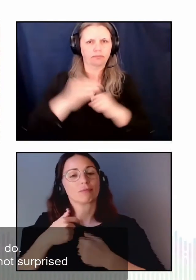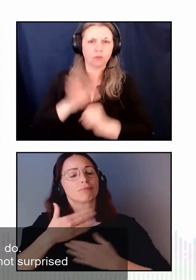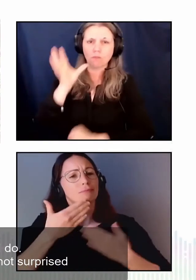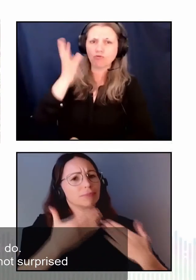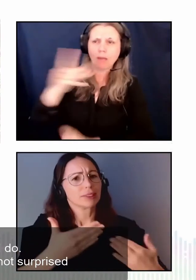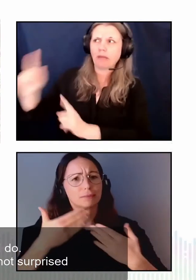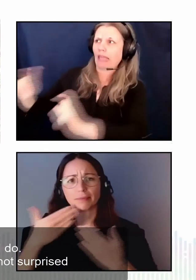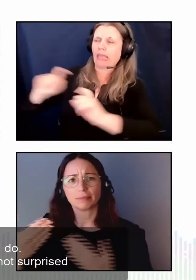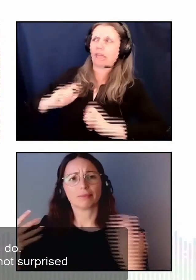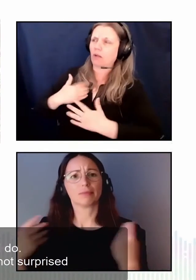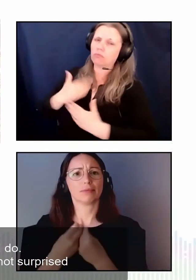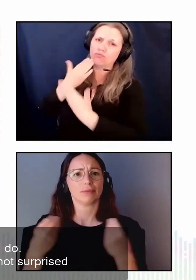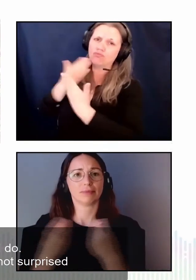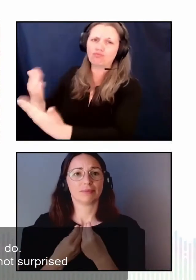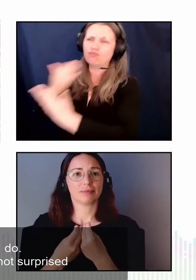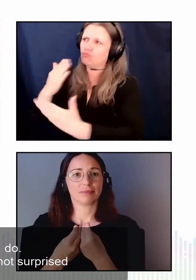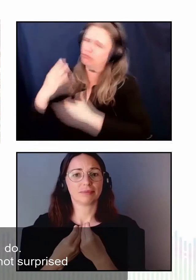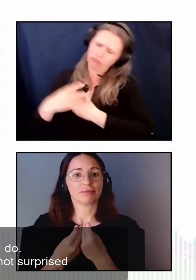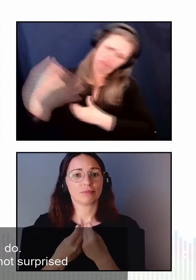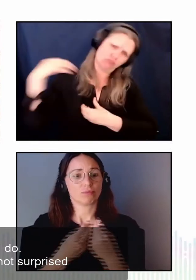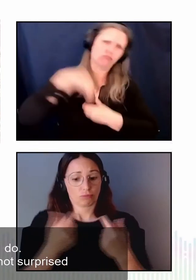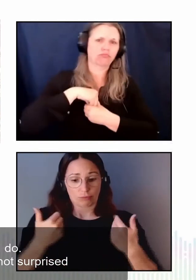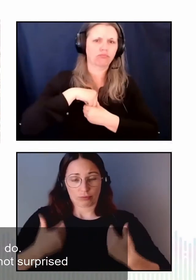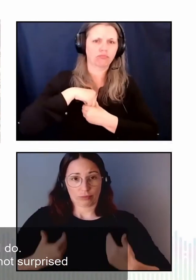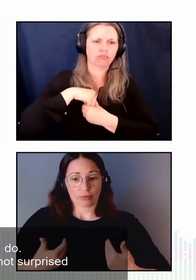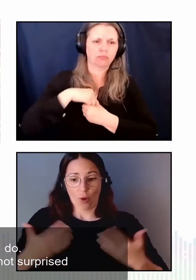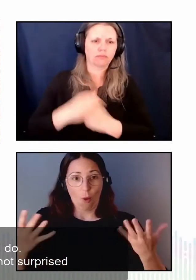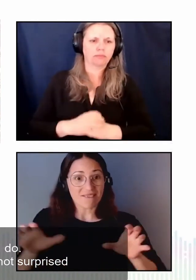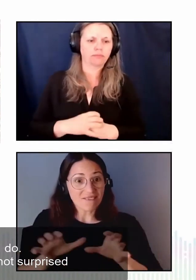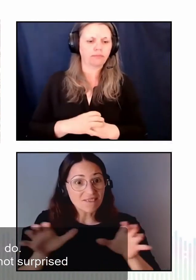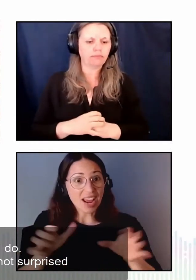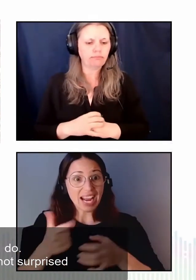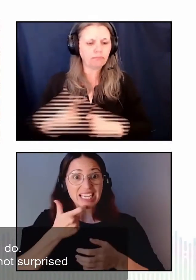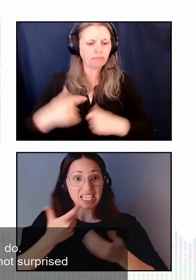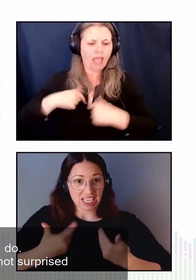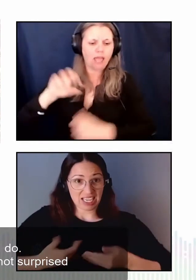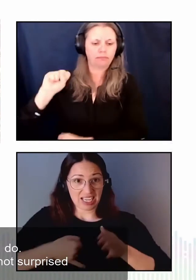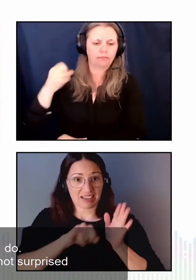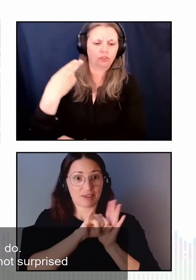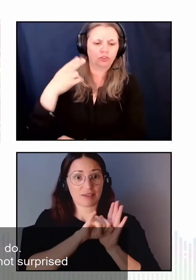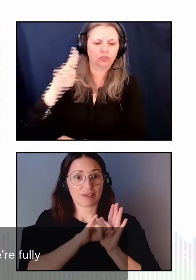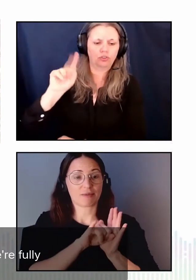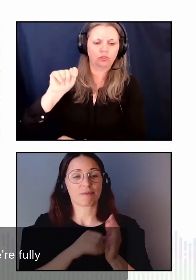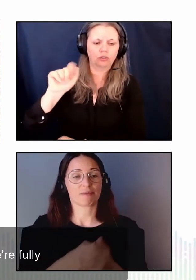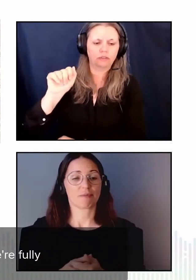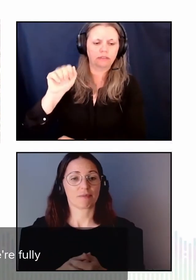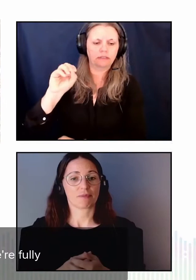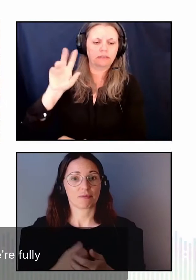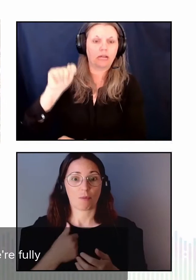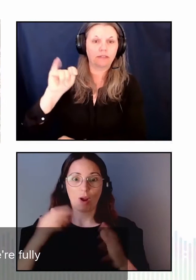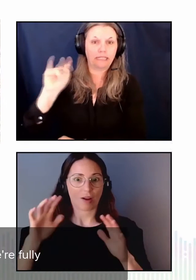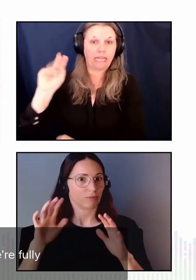of who I am and what I do. As a Mountain Dene or Shootout Dene, I am not surprised that we've come